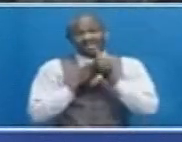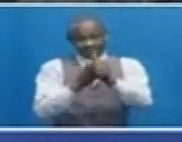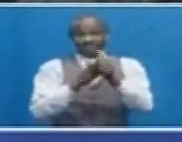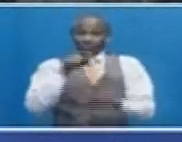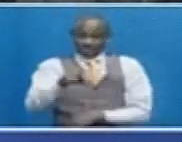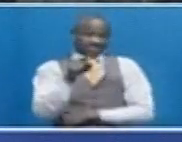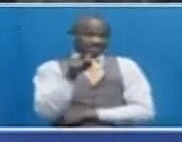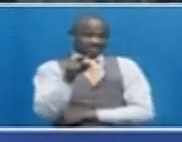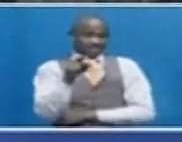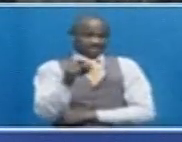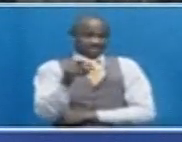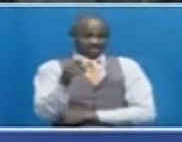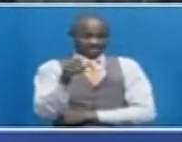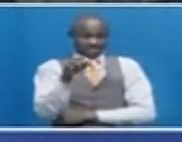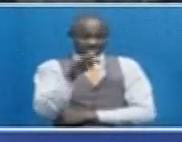this region,